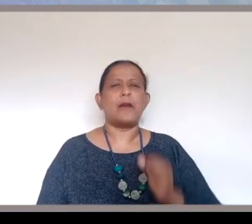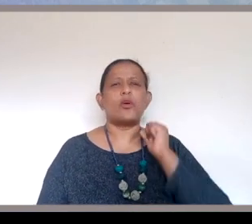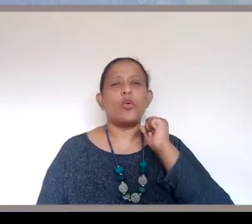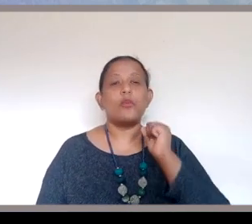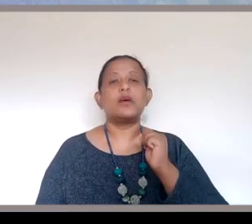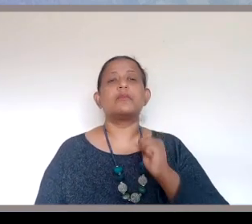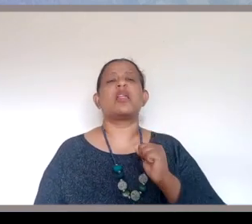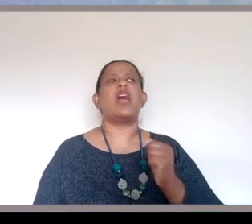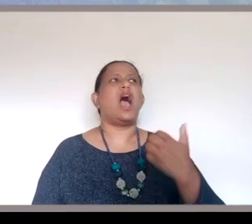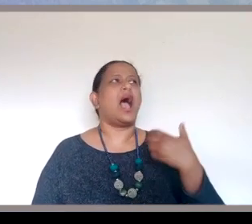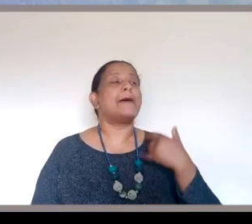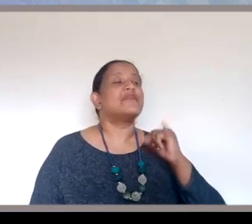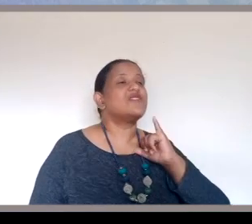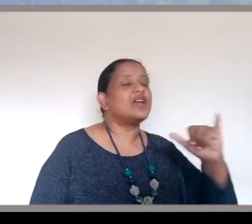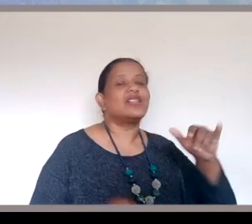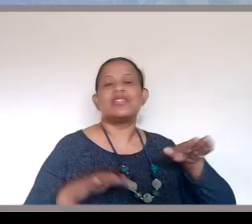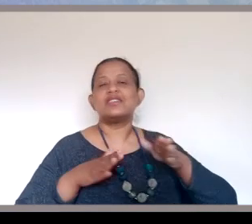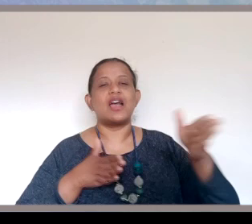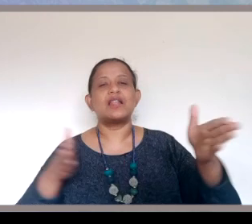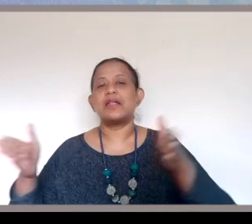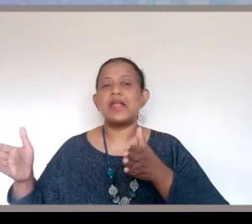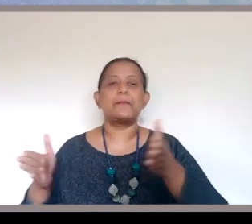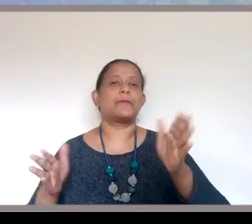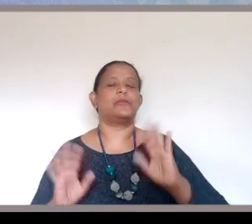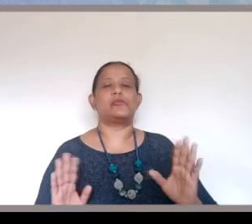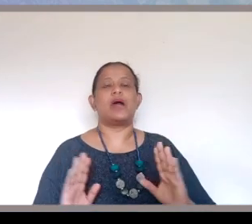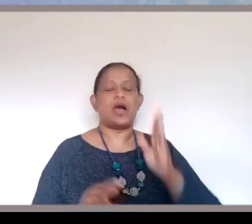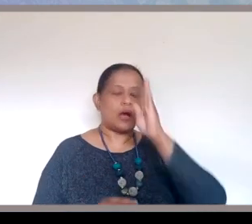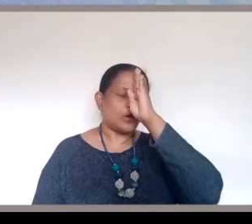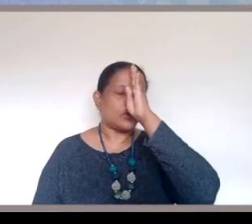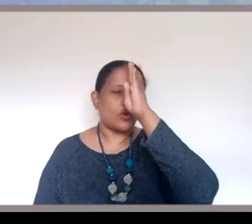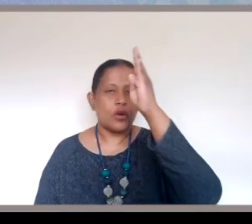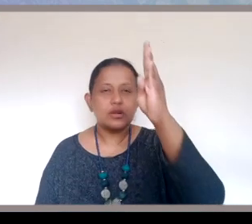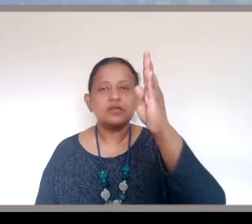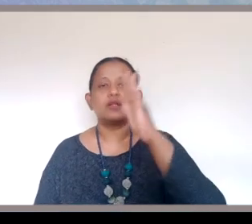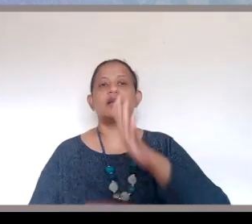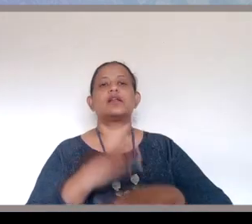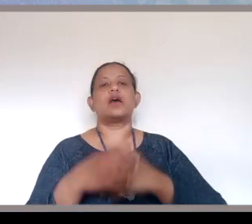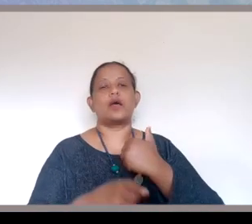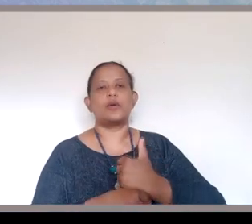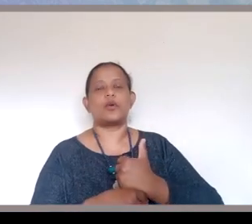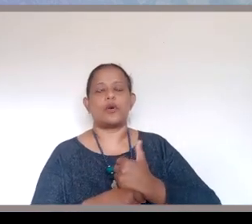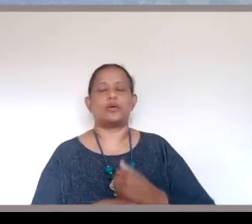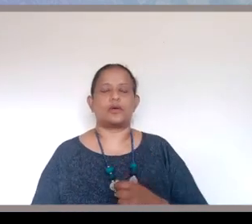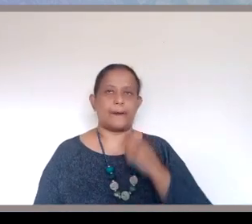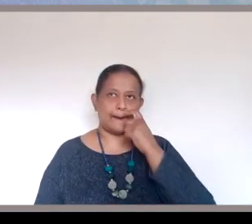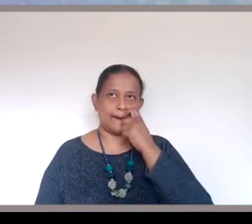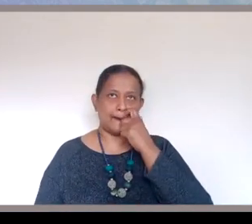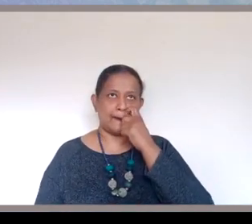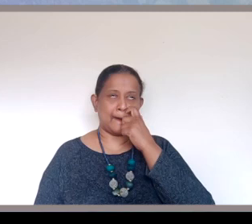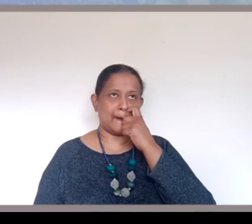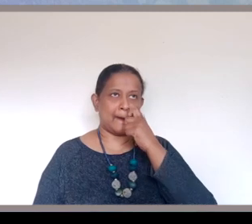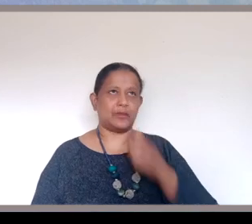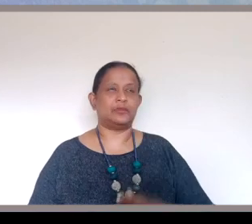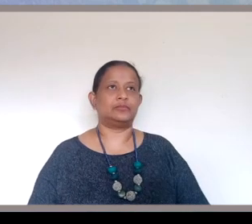close your eyes, please don't walk around, don't talk. Just take a moment, because I want to tell you, even in your family, right where you are, you